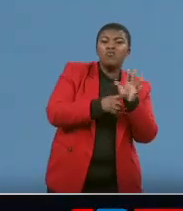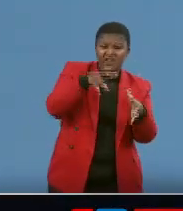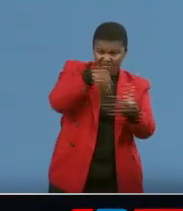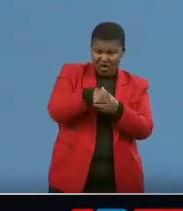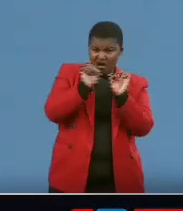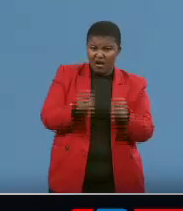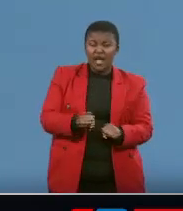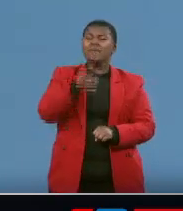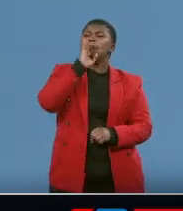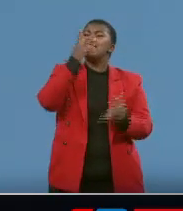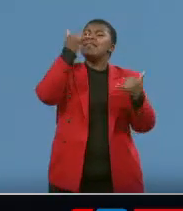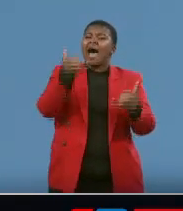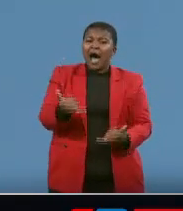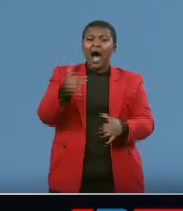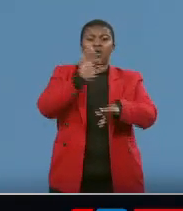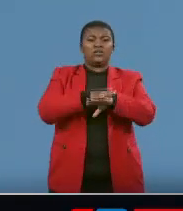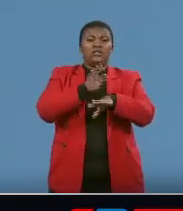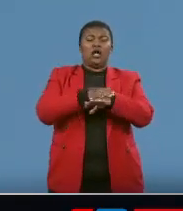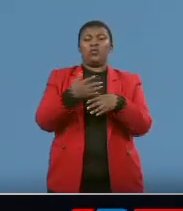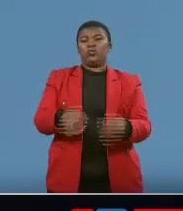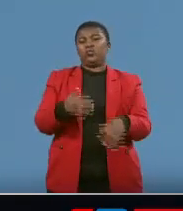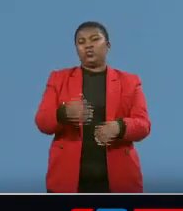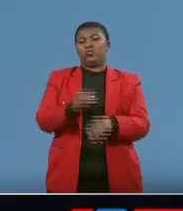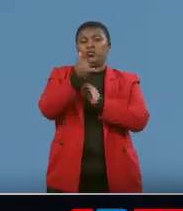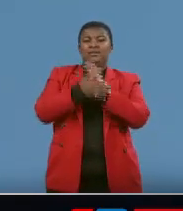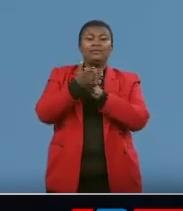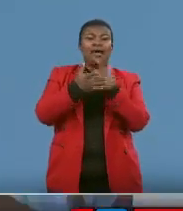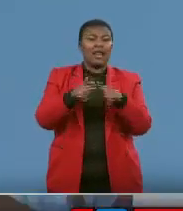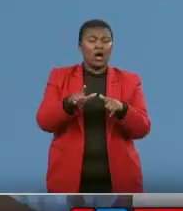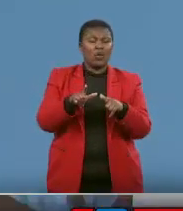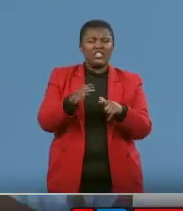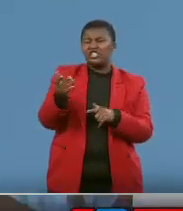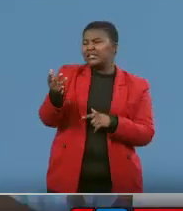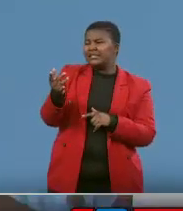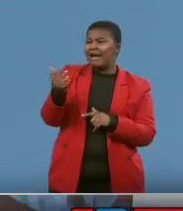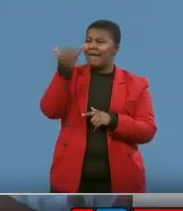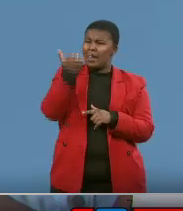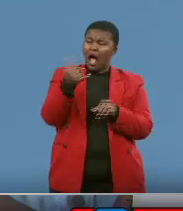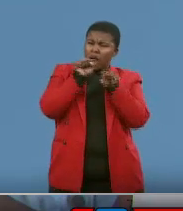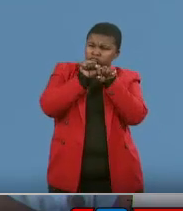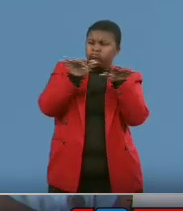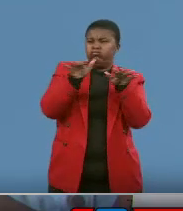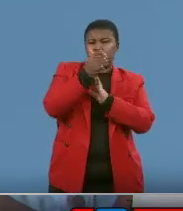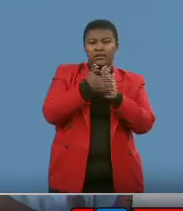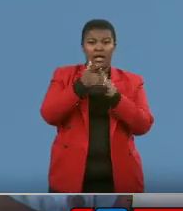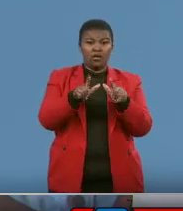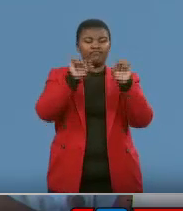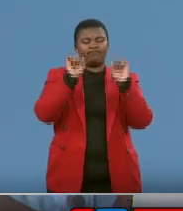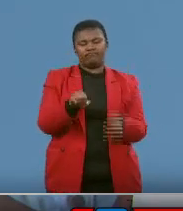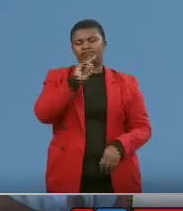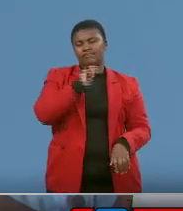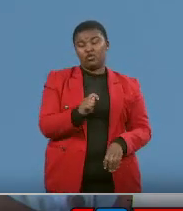becoming, you can't reach to hit me, so I hope I don't insult you, but it's becoming more mainstream. Yes, it is becoming